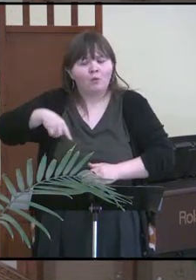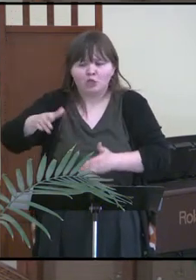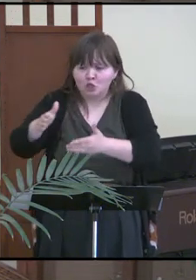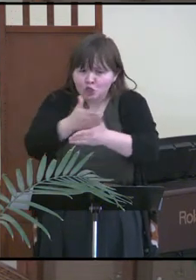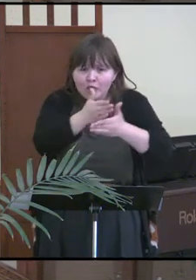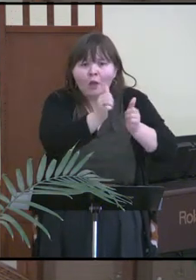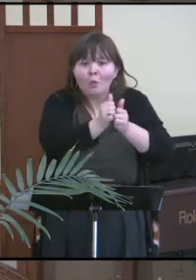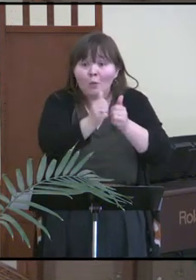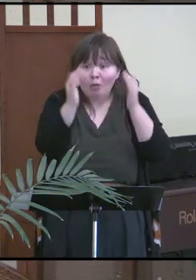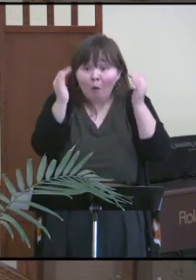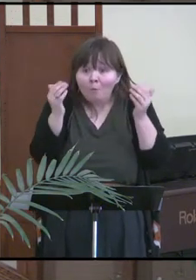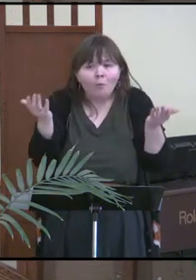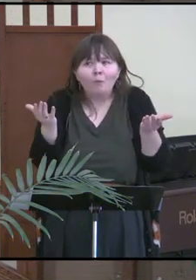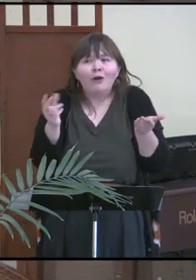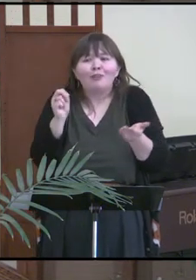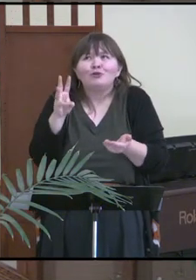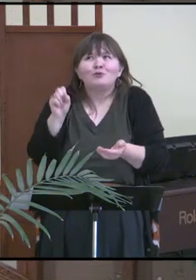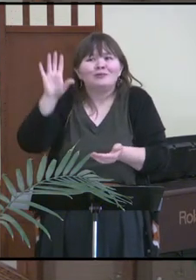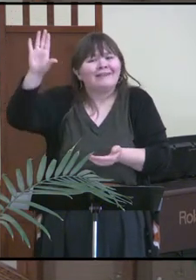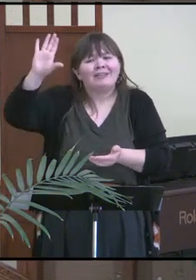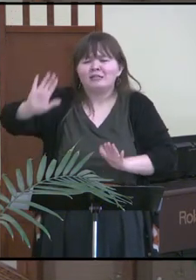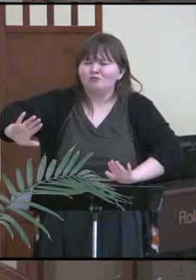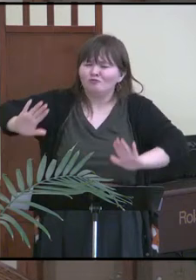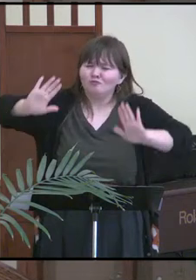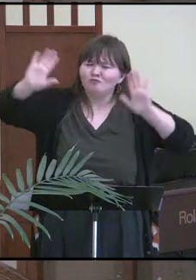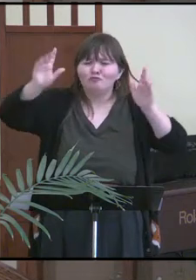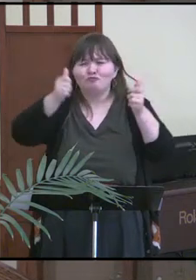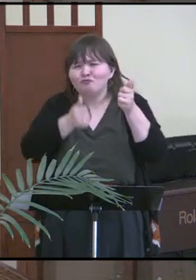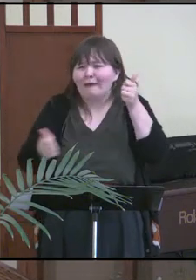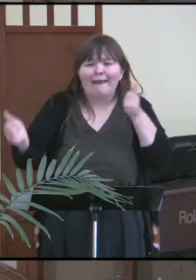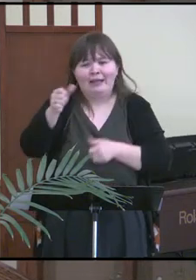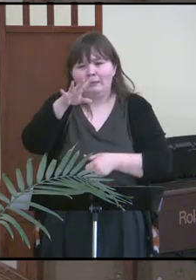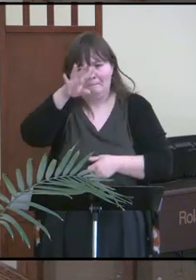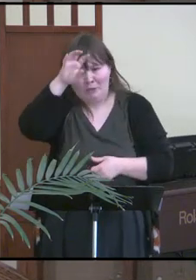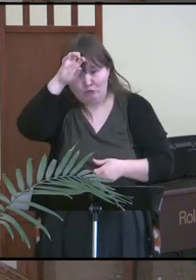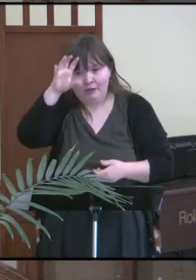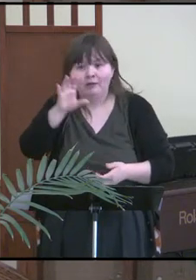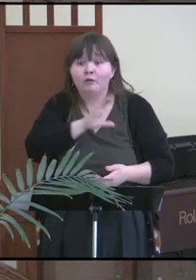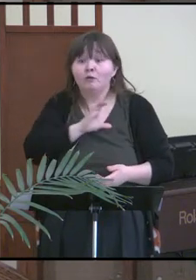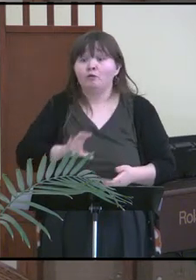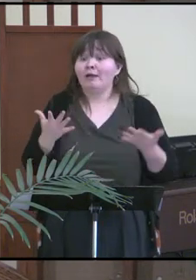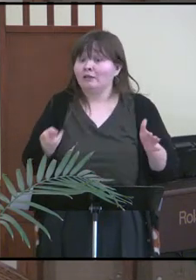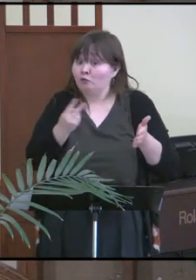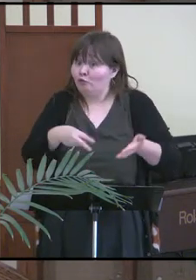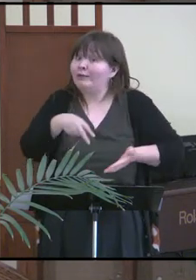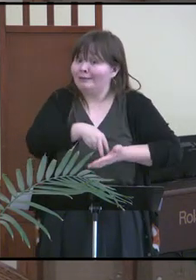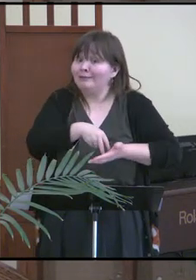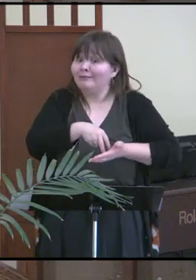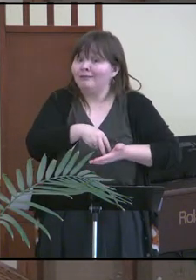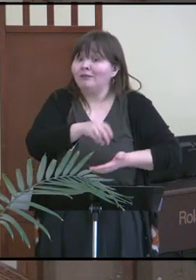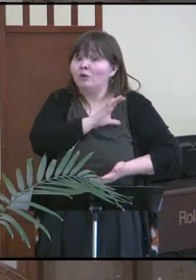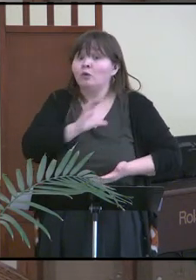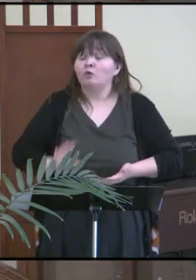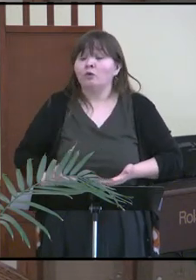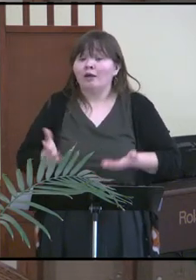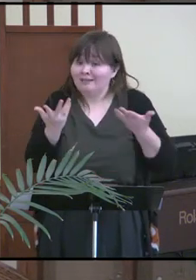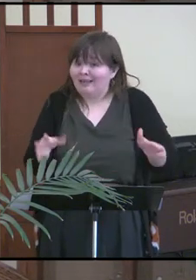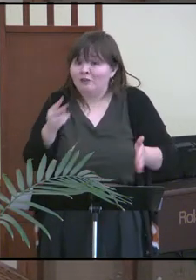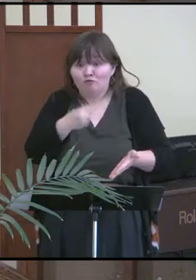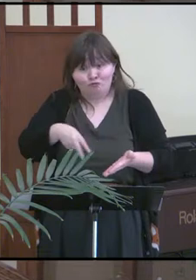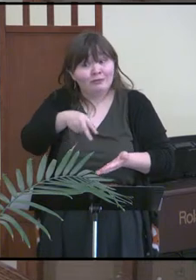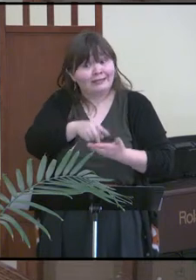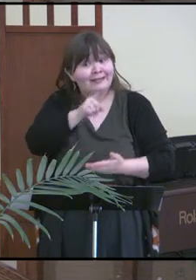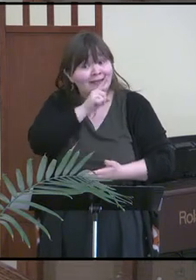hope the news of God's greatest mystery. Christ is risen. Christ is risen